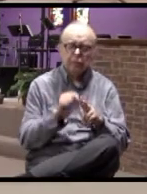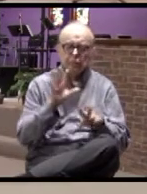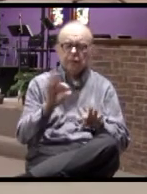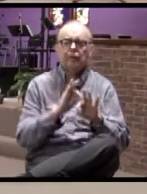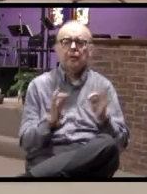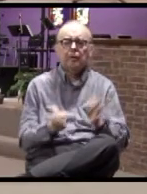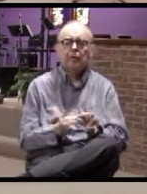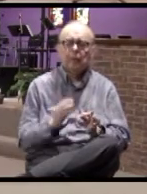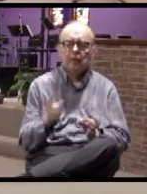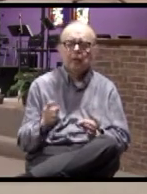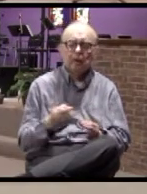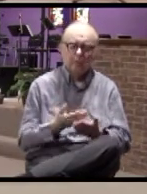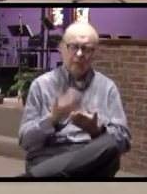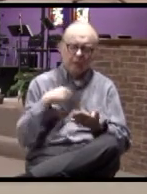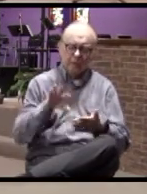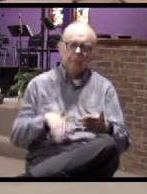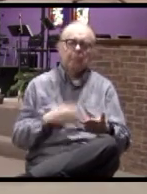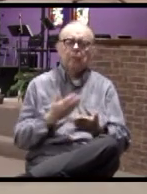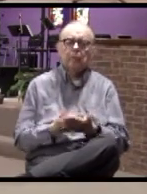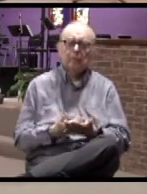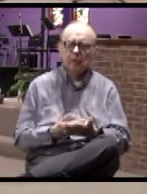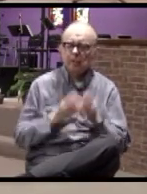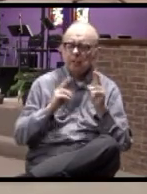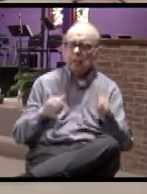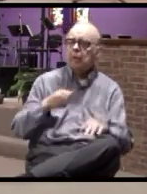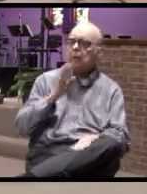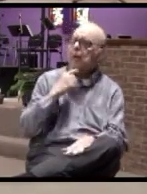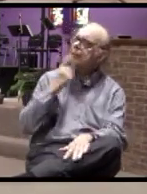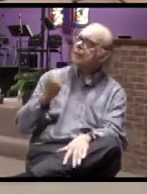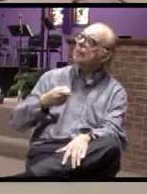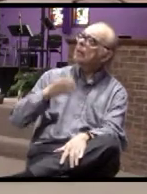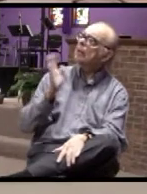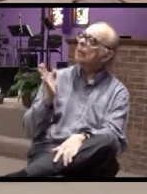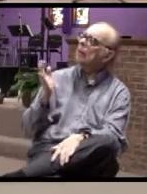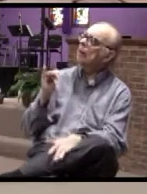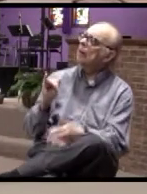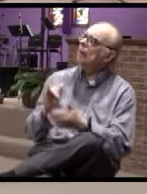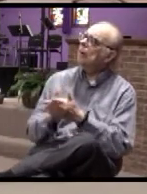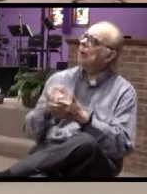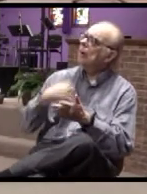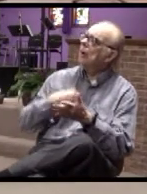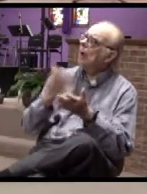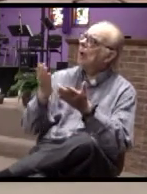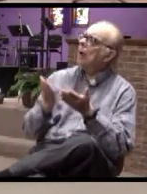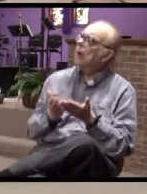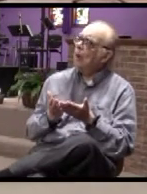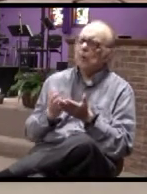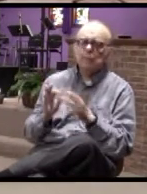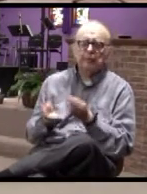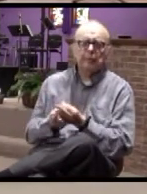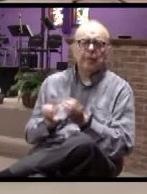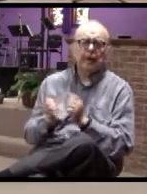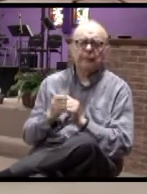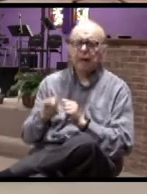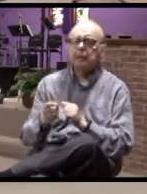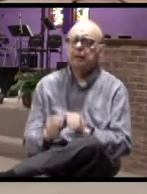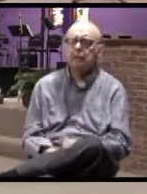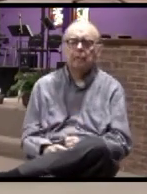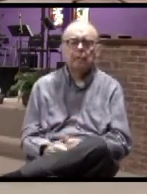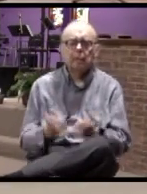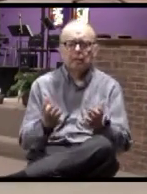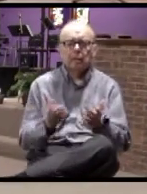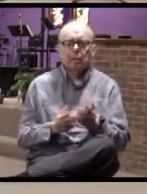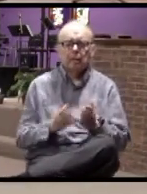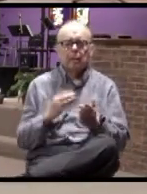How many of you all, before you were born, looked at God and said, God, that's the one I want to, that's the family right over there I want to go to. I want